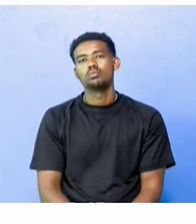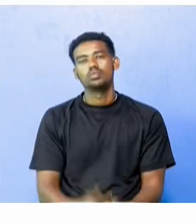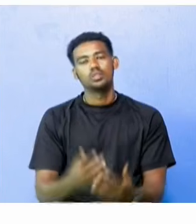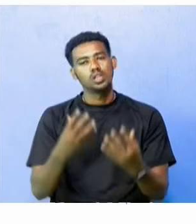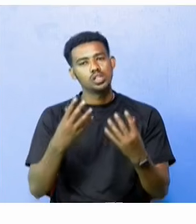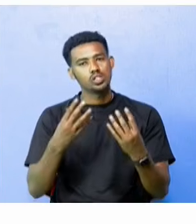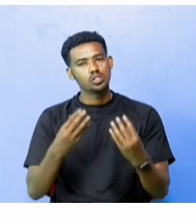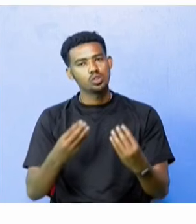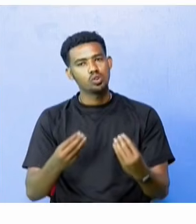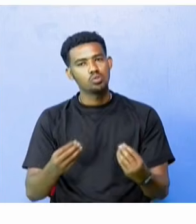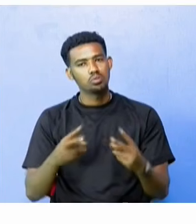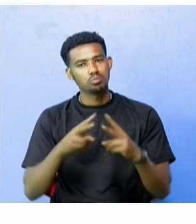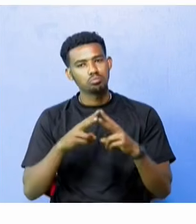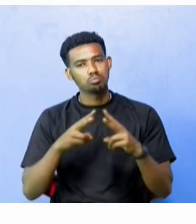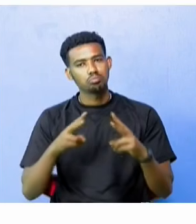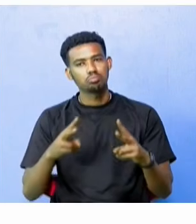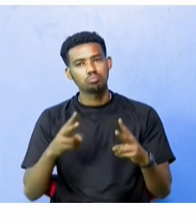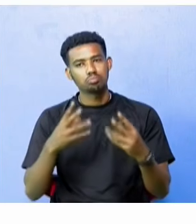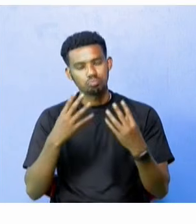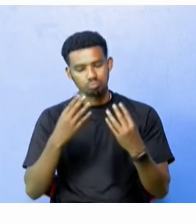slowly,